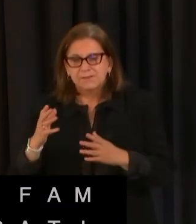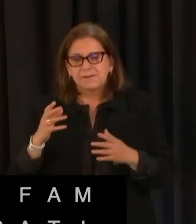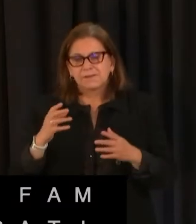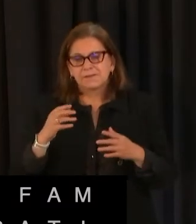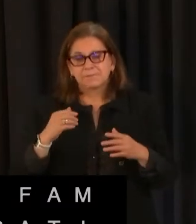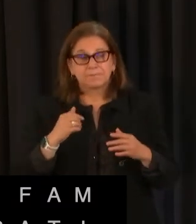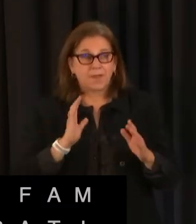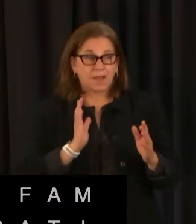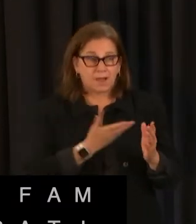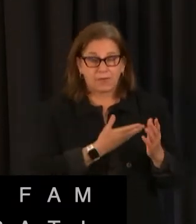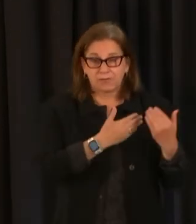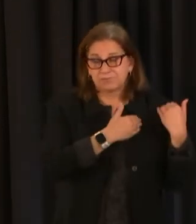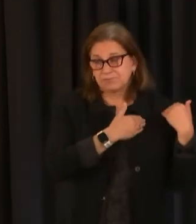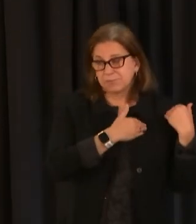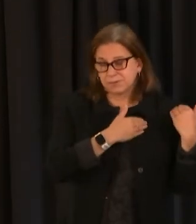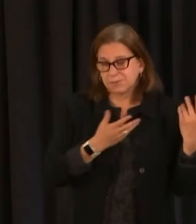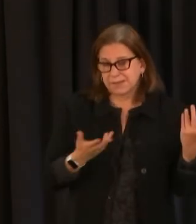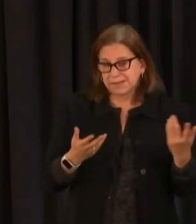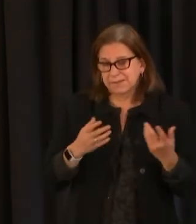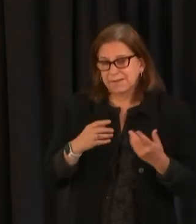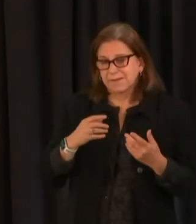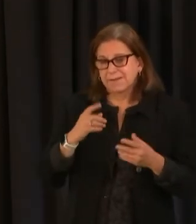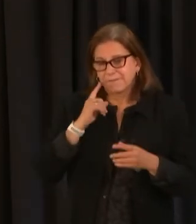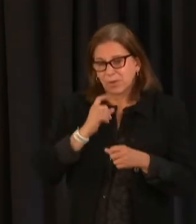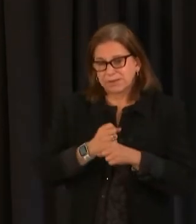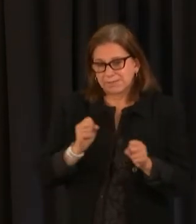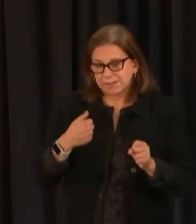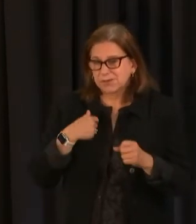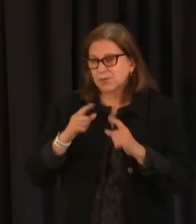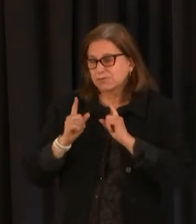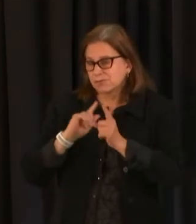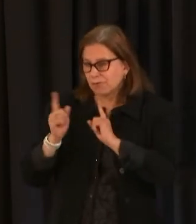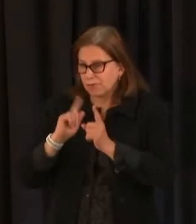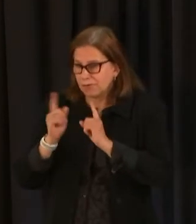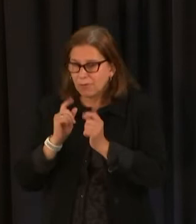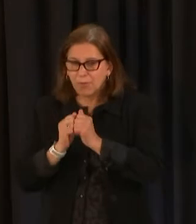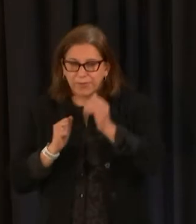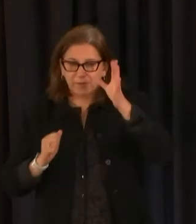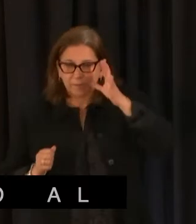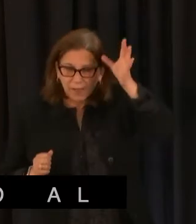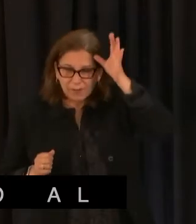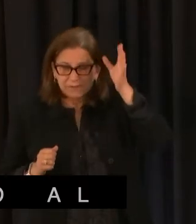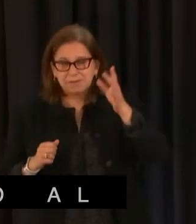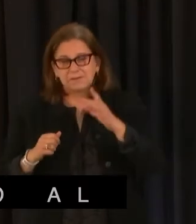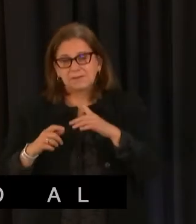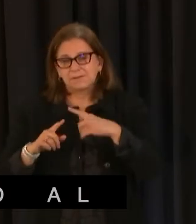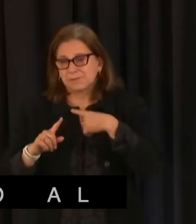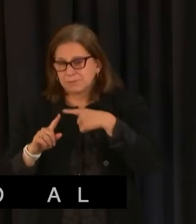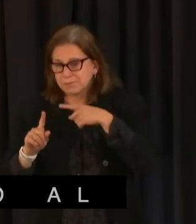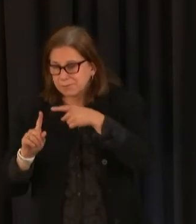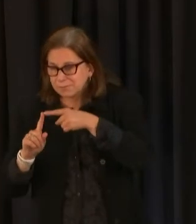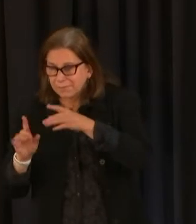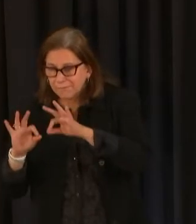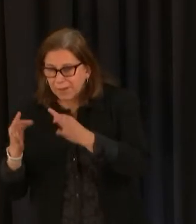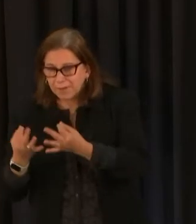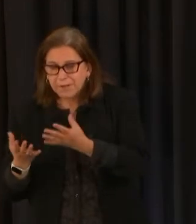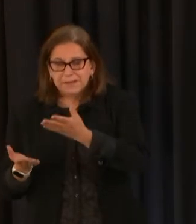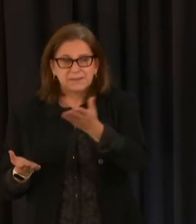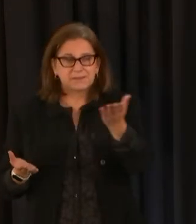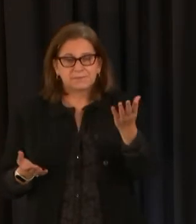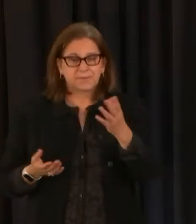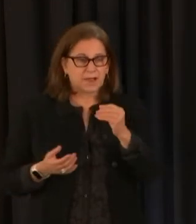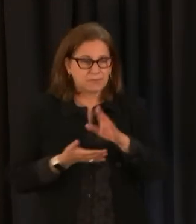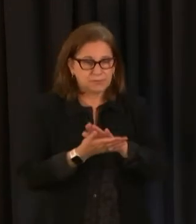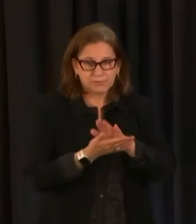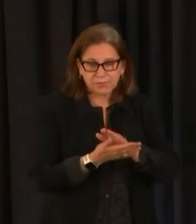of those things. We communicated to our families and our staff